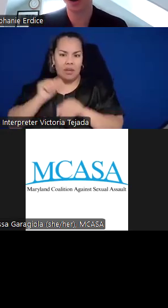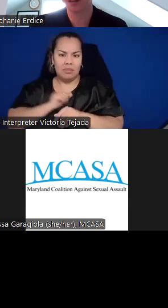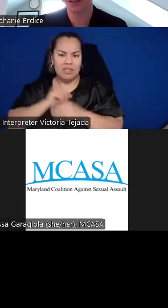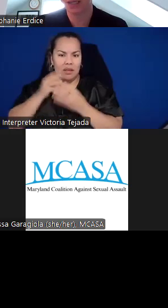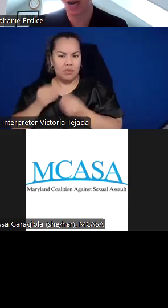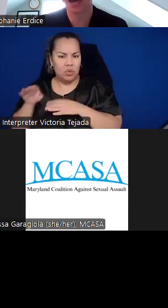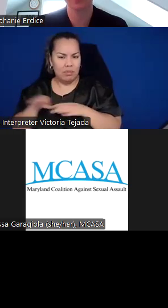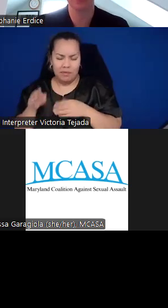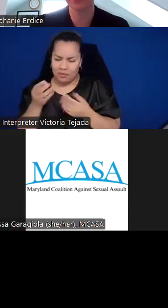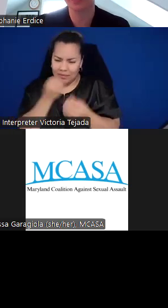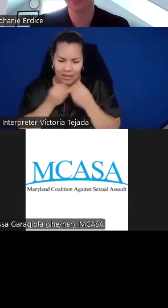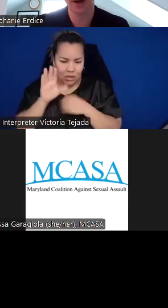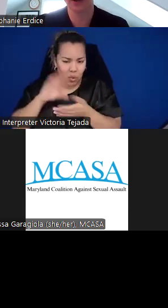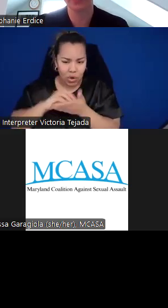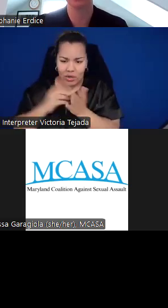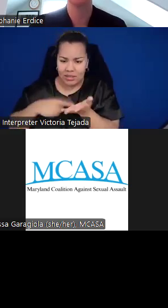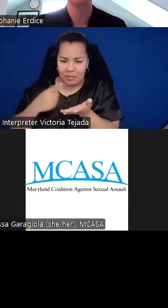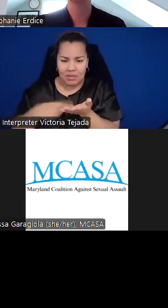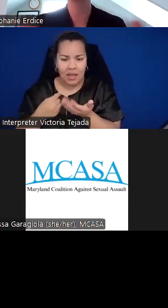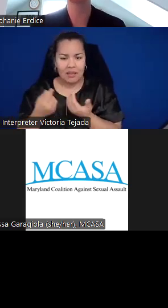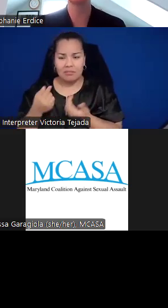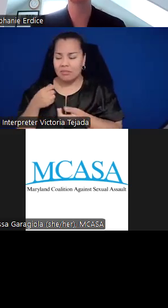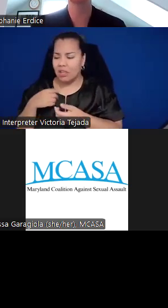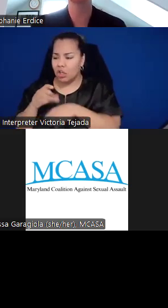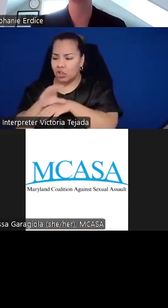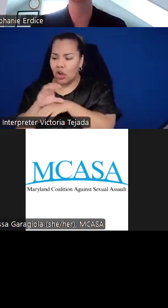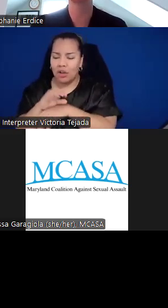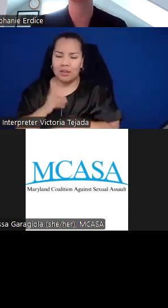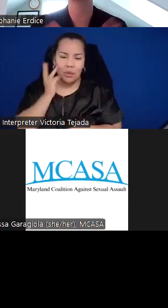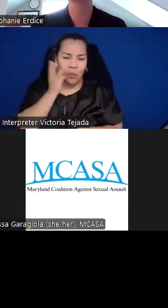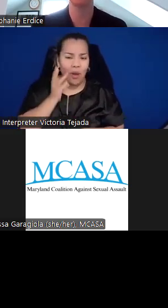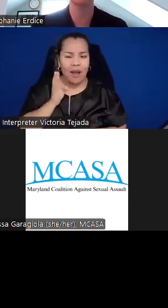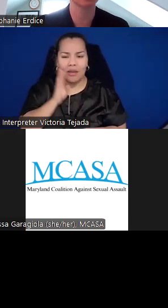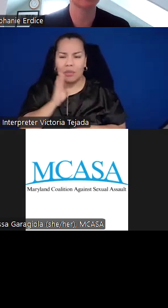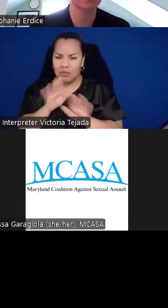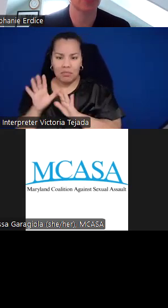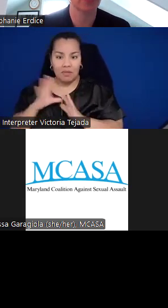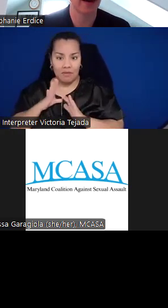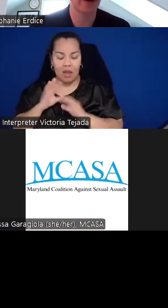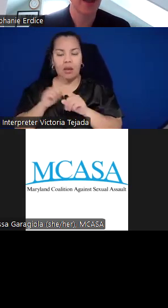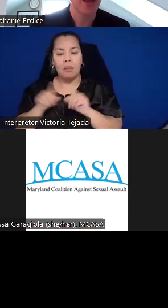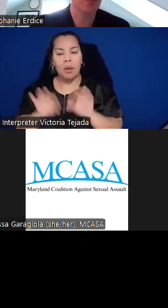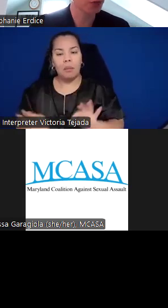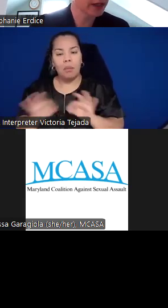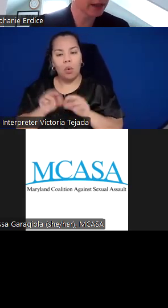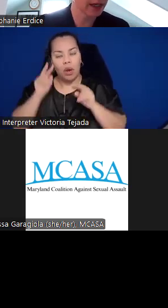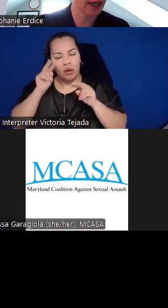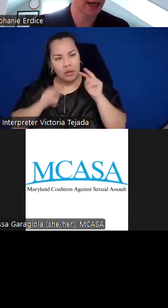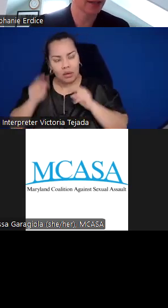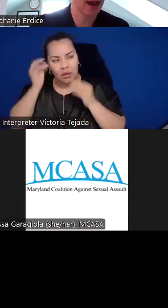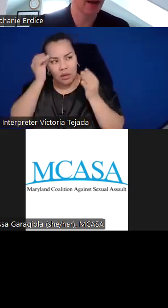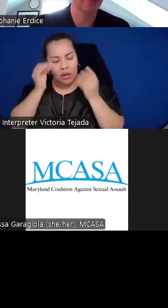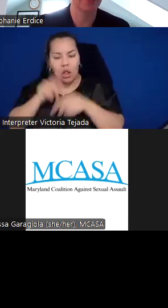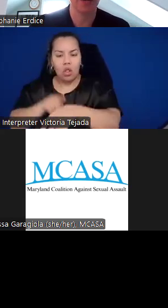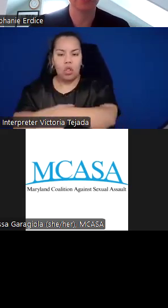cookies or your chocolate sometimes or have your glass of wine or beer, but you want to make sure that you're also looking at your long-term self-care. And we're really going to